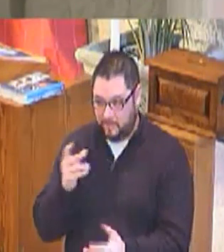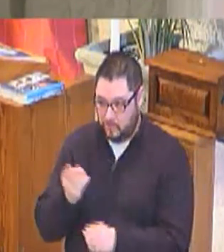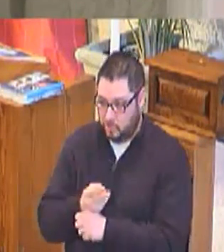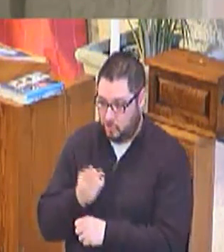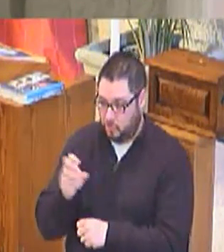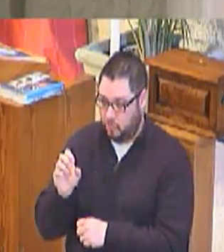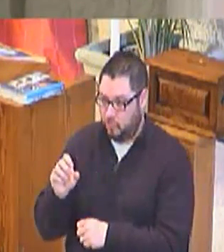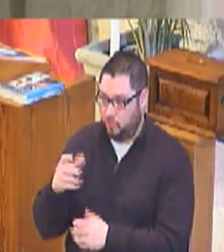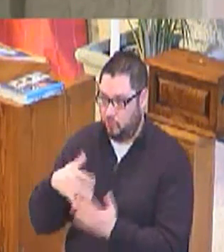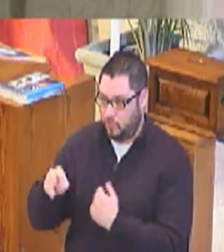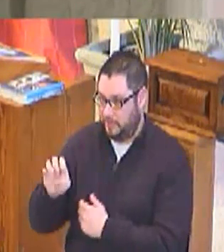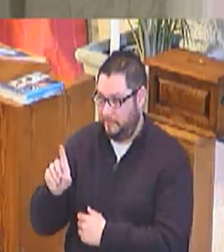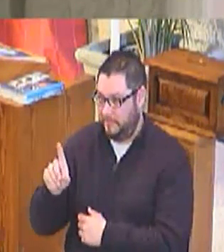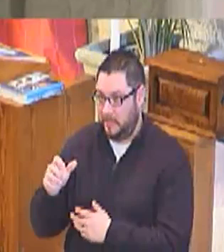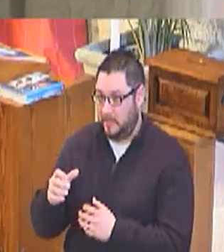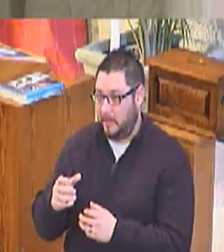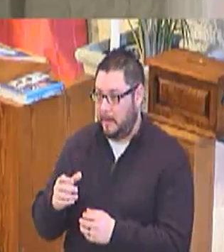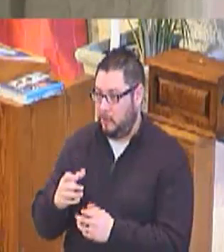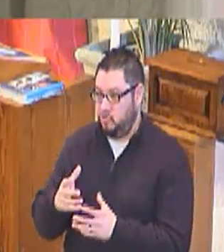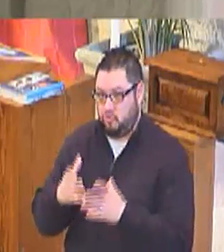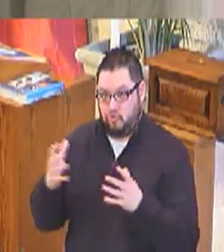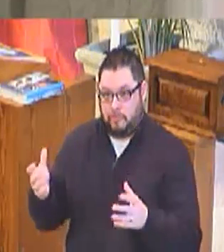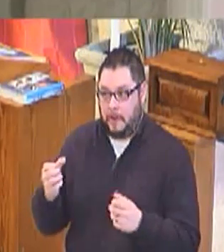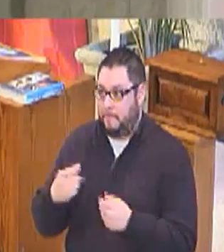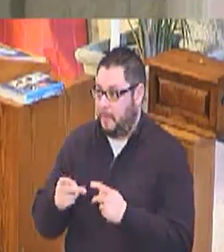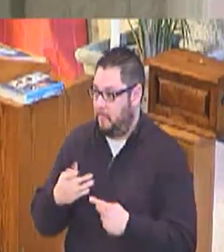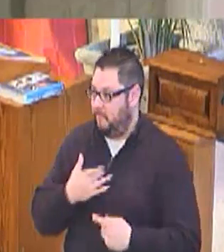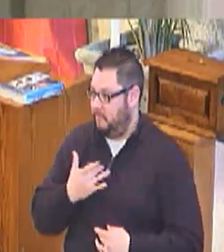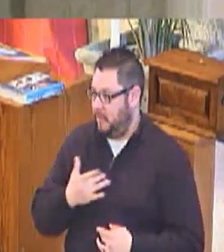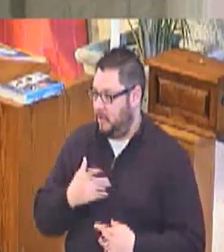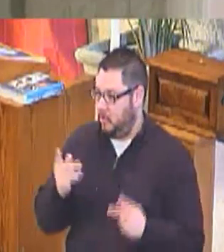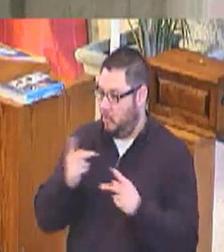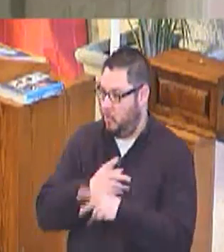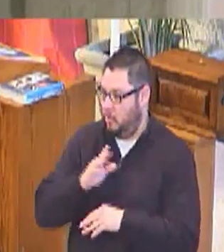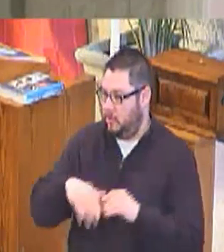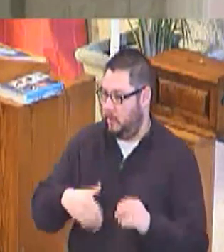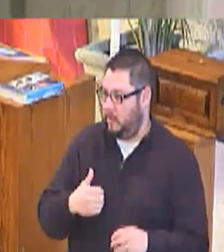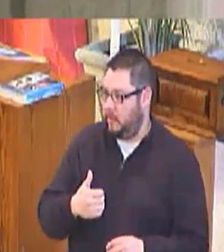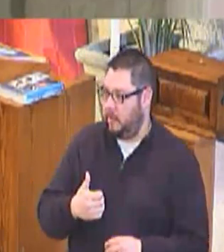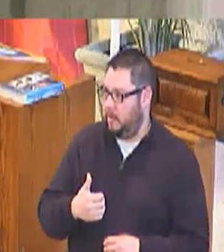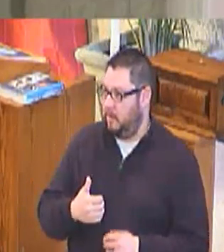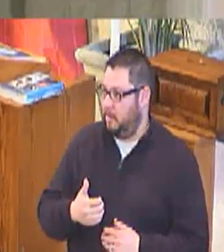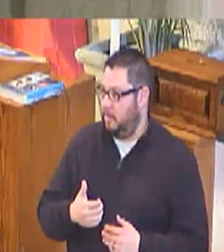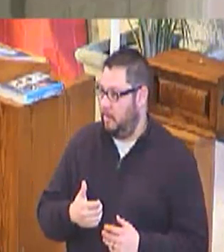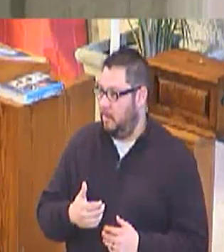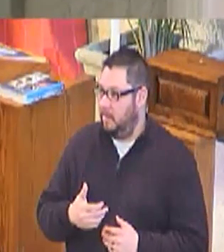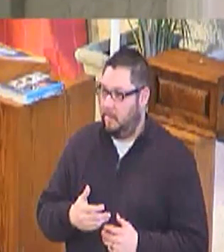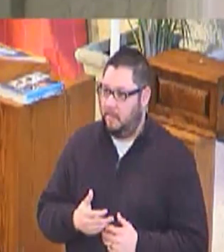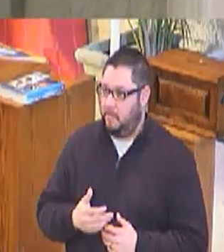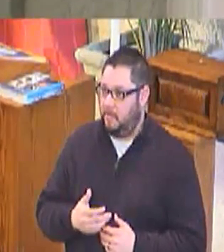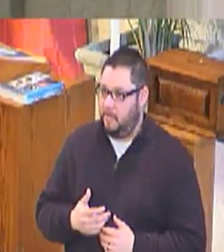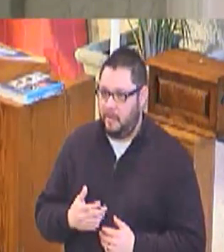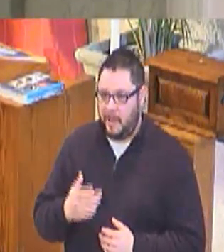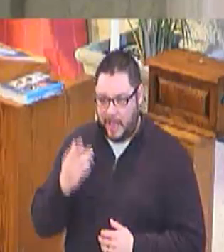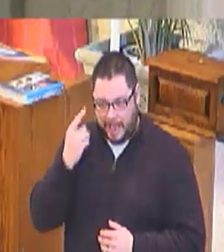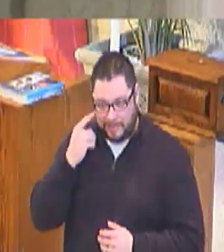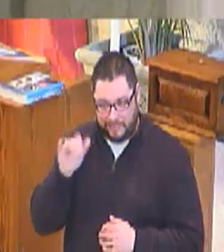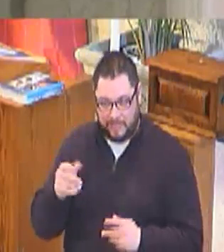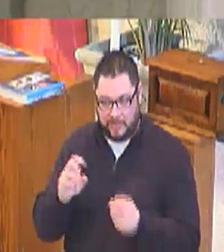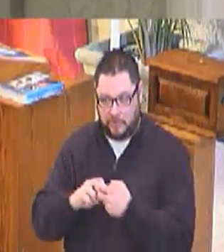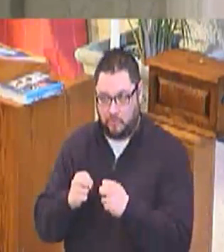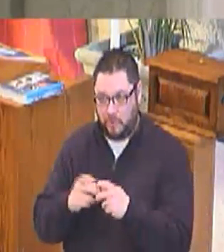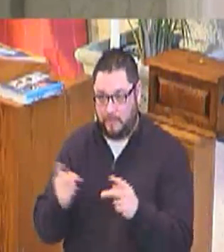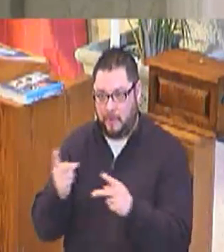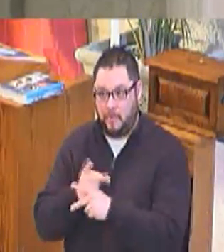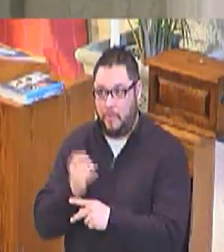media too much makes people feel worse about themselves on average. The author says, I believe this problem is multiplied when